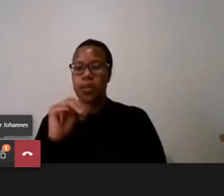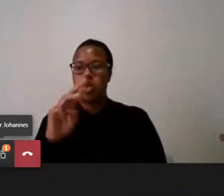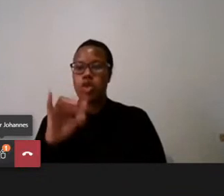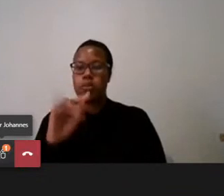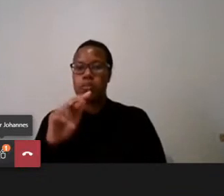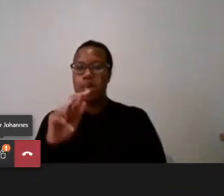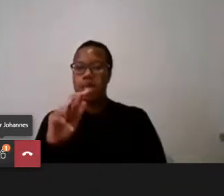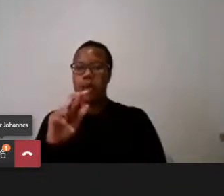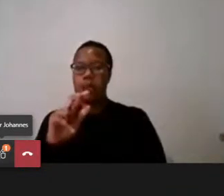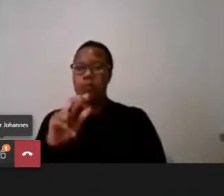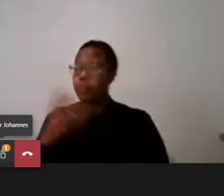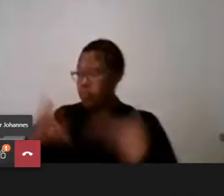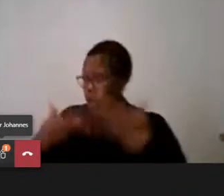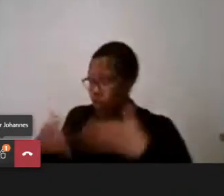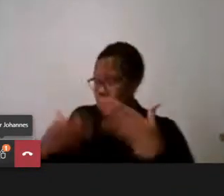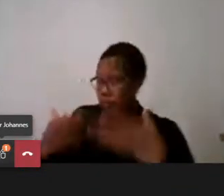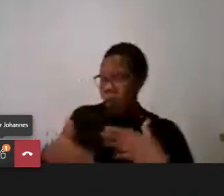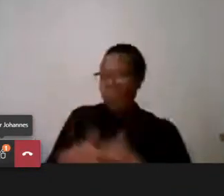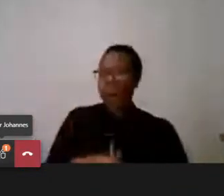ahead.